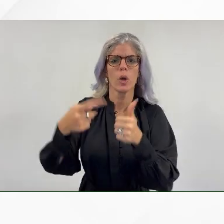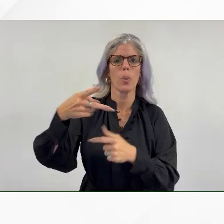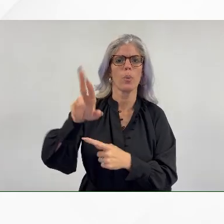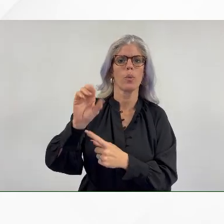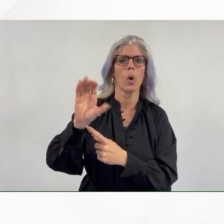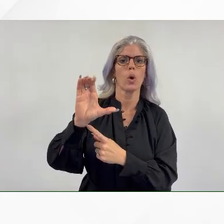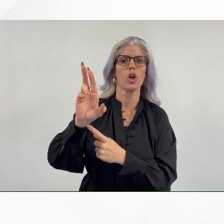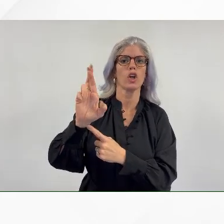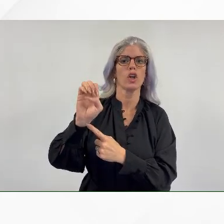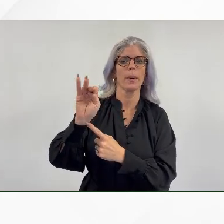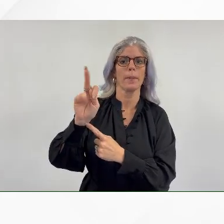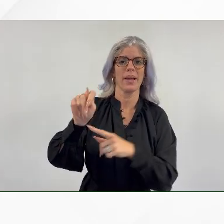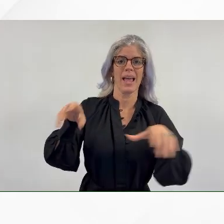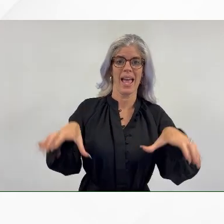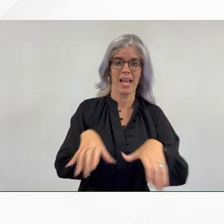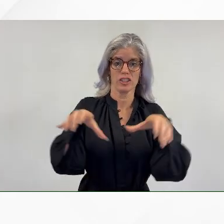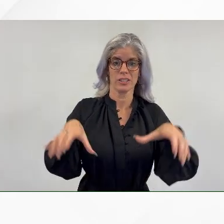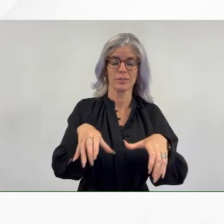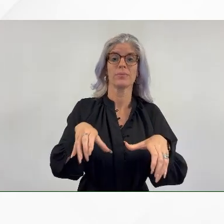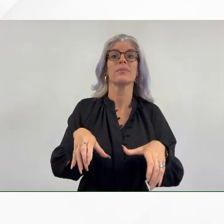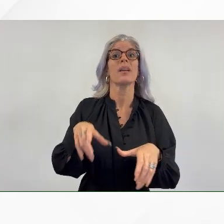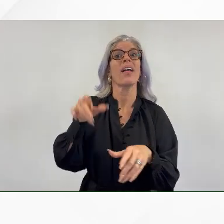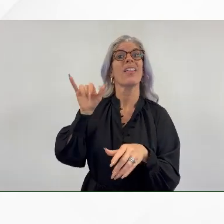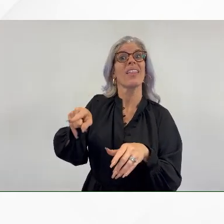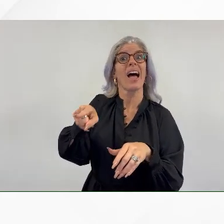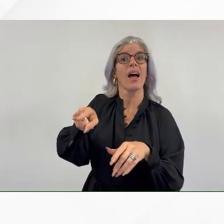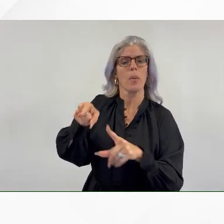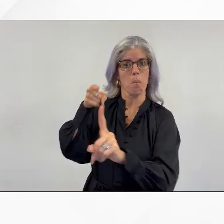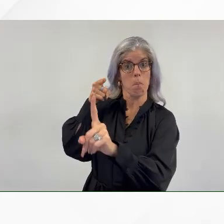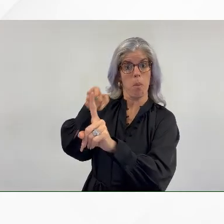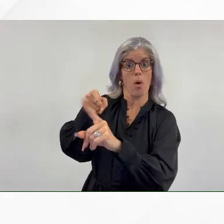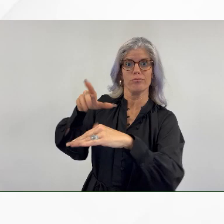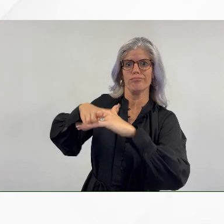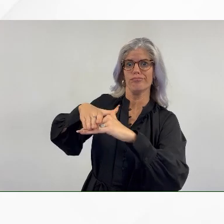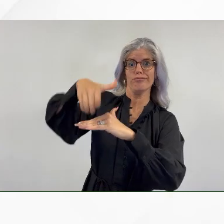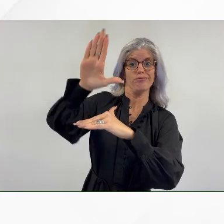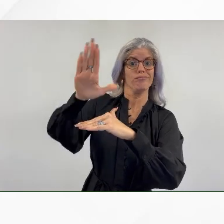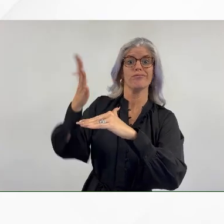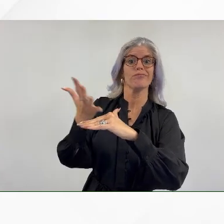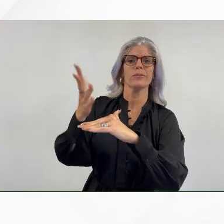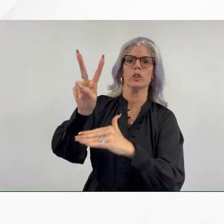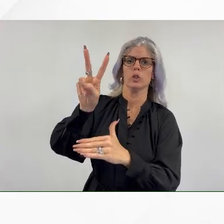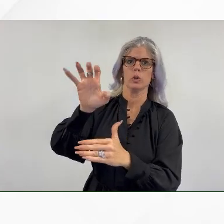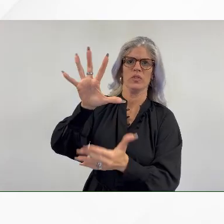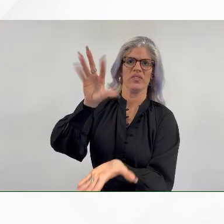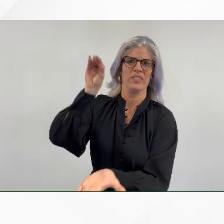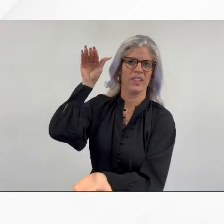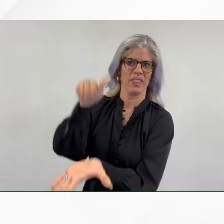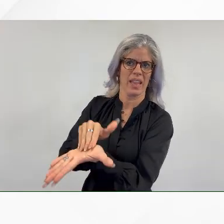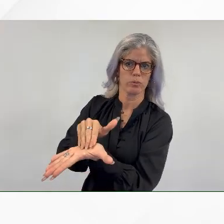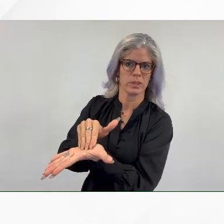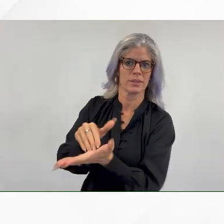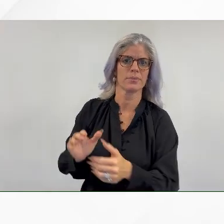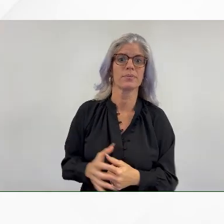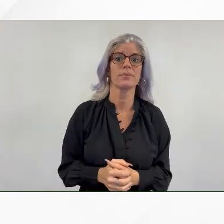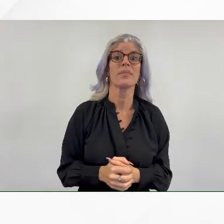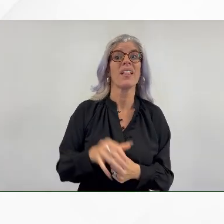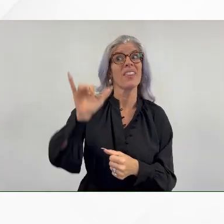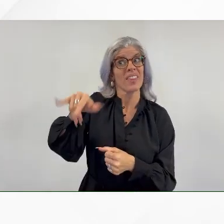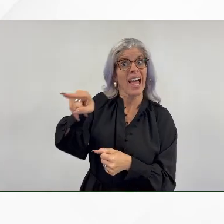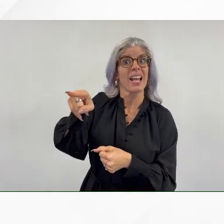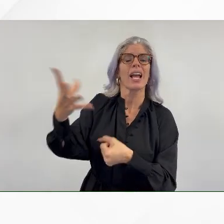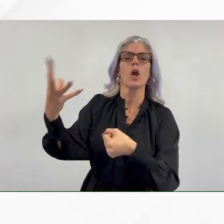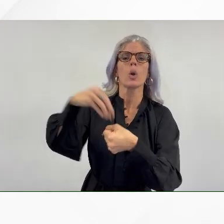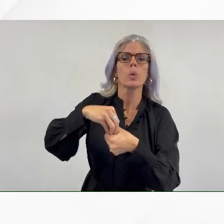currently $250K, including contract modifications. The method and degree of analysis depends on the facts surrounding the specific